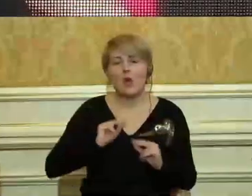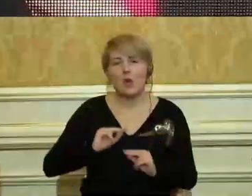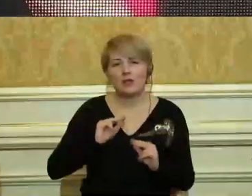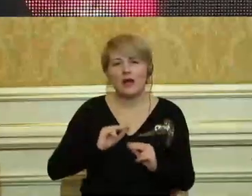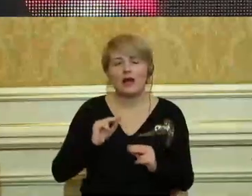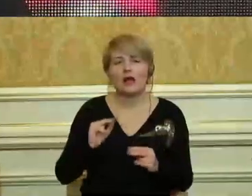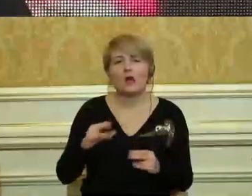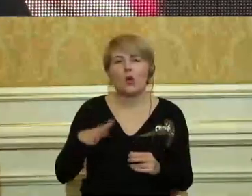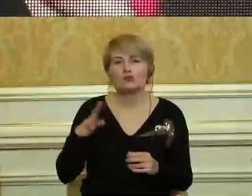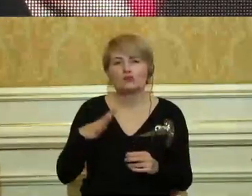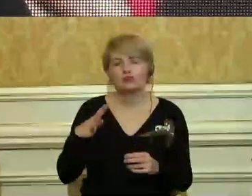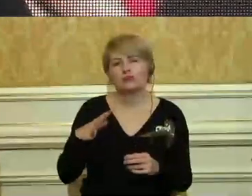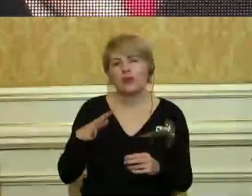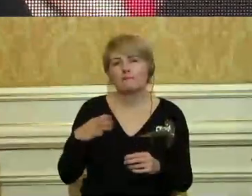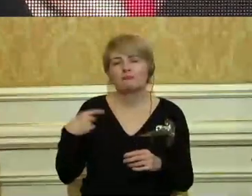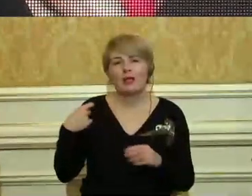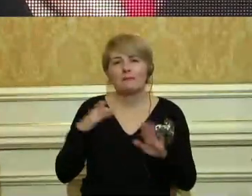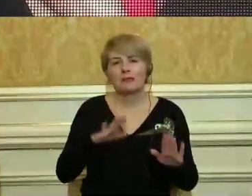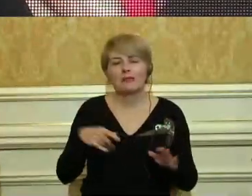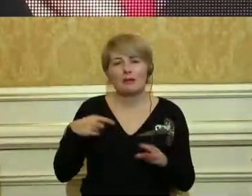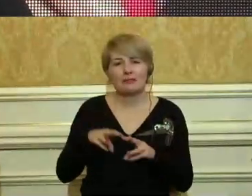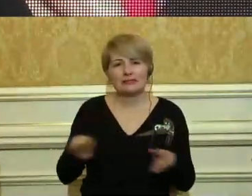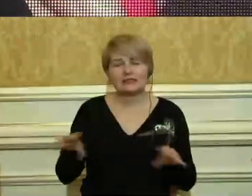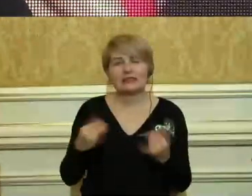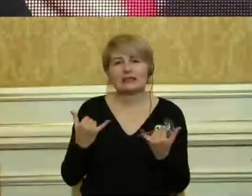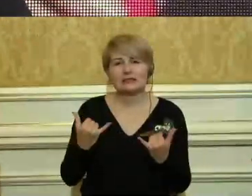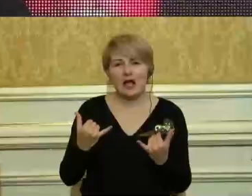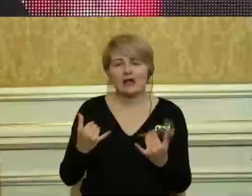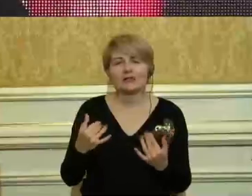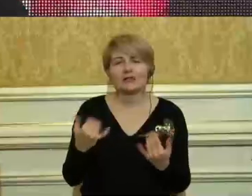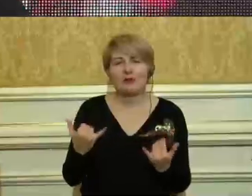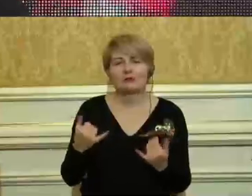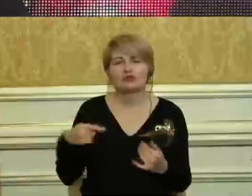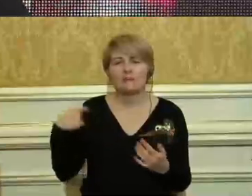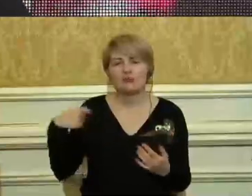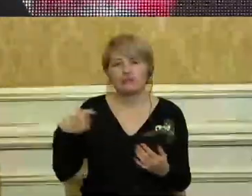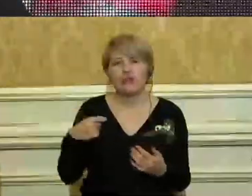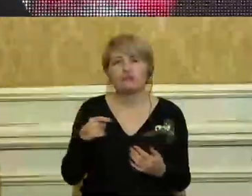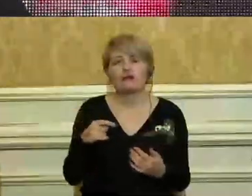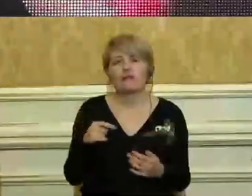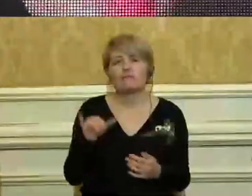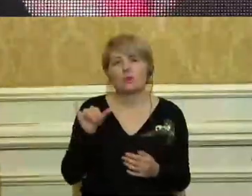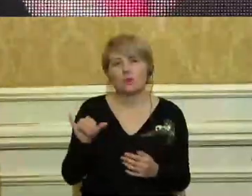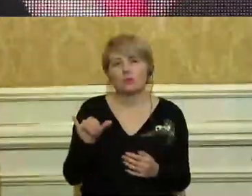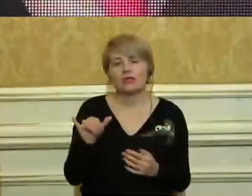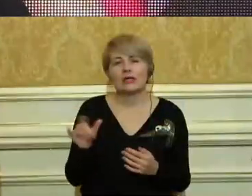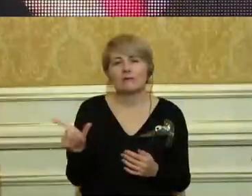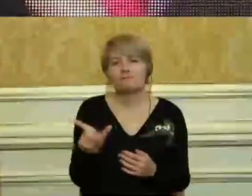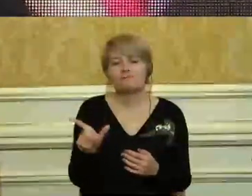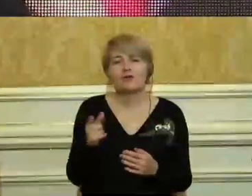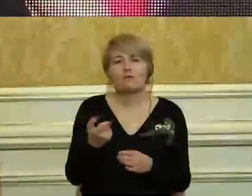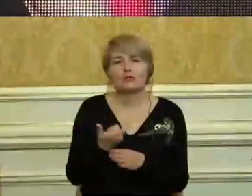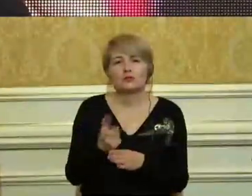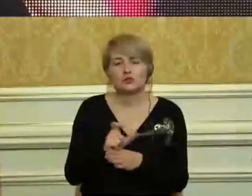Jadranka Kosor and the current president of the republic Kolinda Grabar-Kitarović have actually made a great influence and have